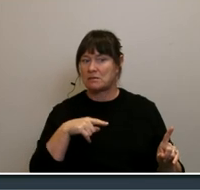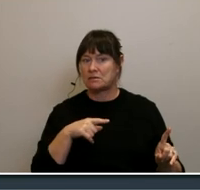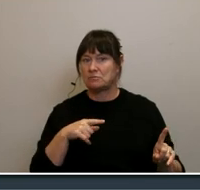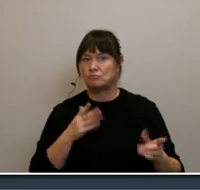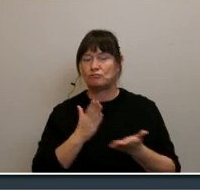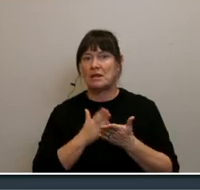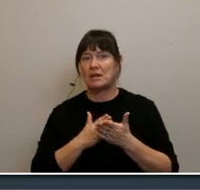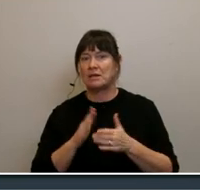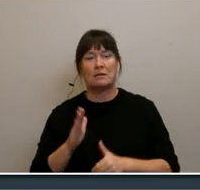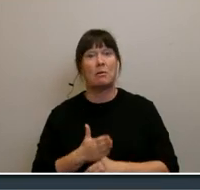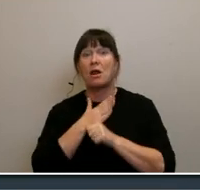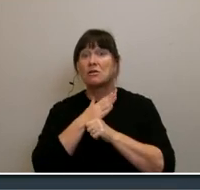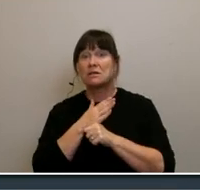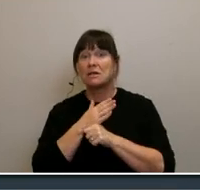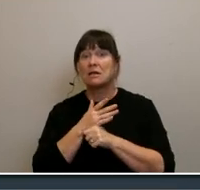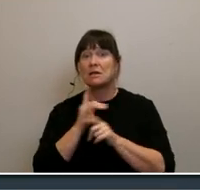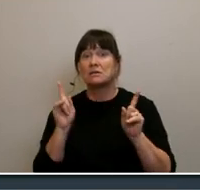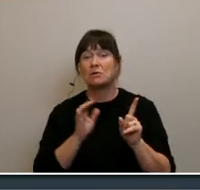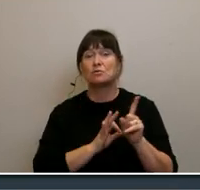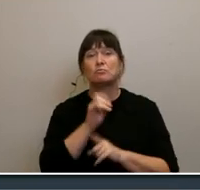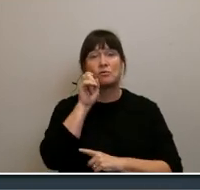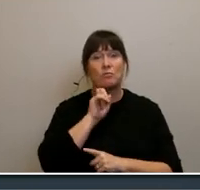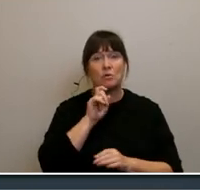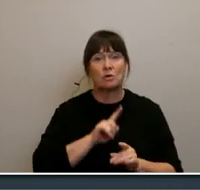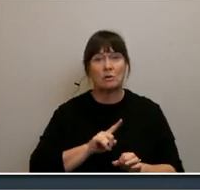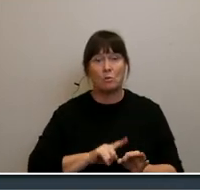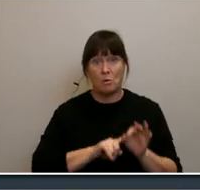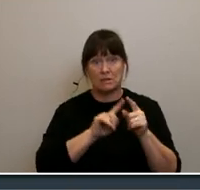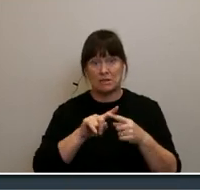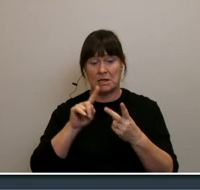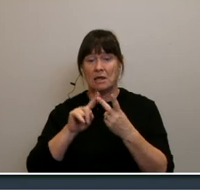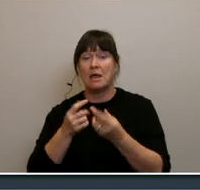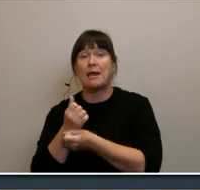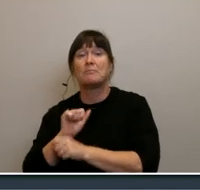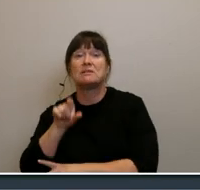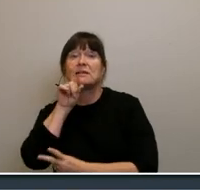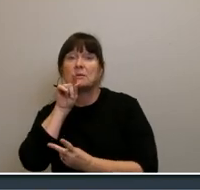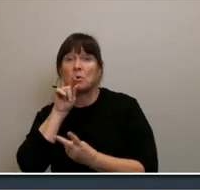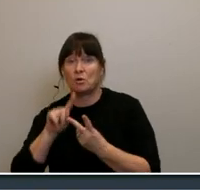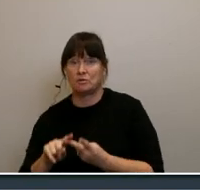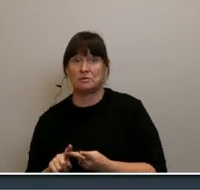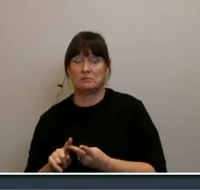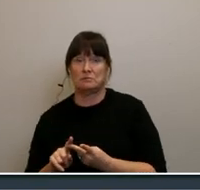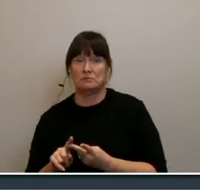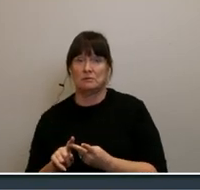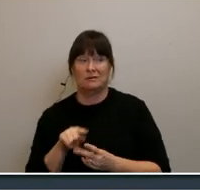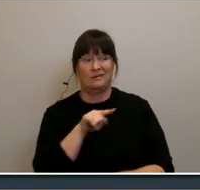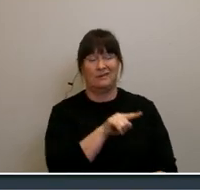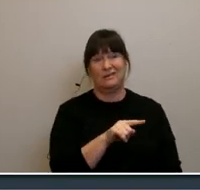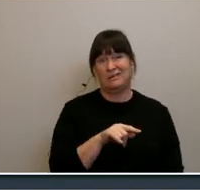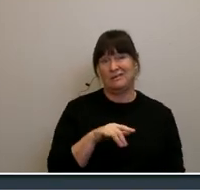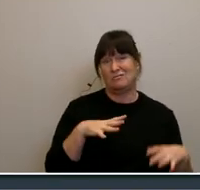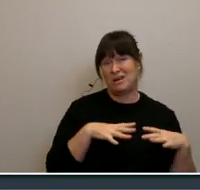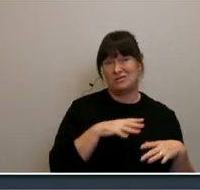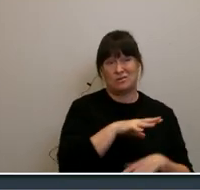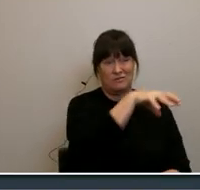top priorities are to improve water quality and protect the birds from disturbance. Recreational